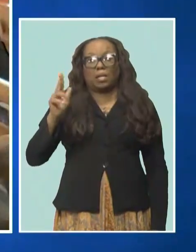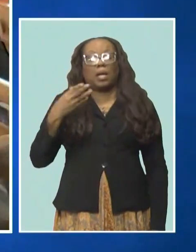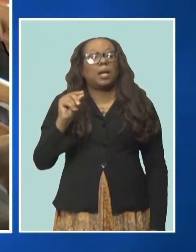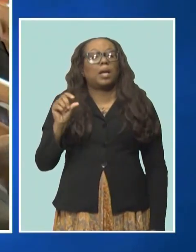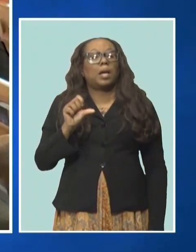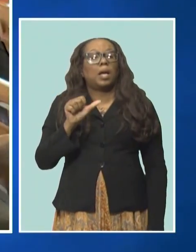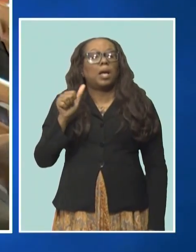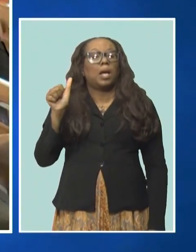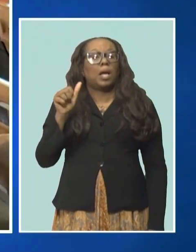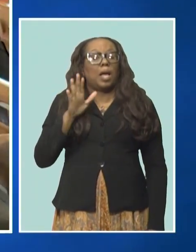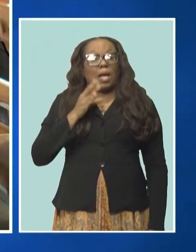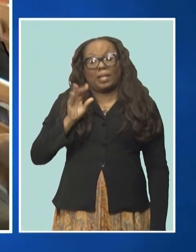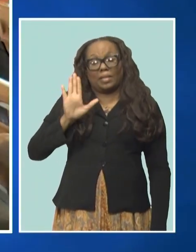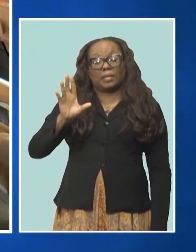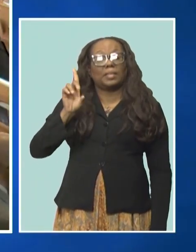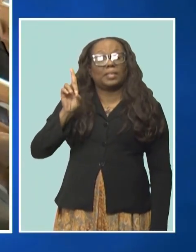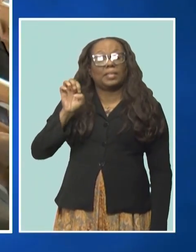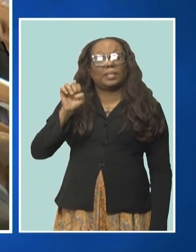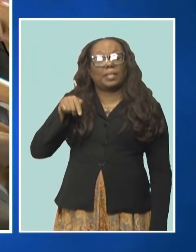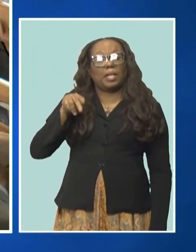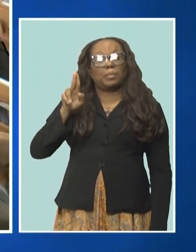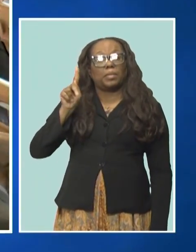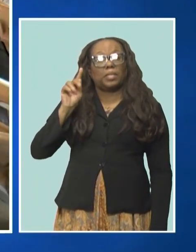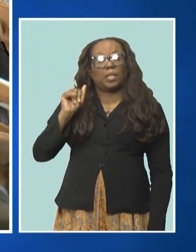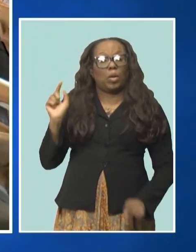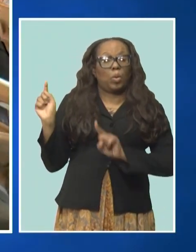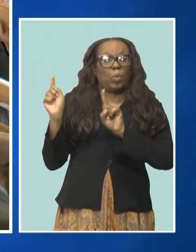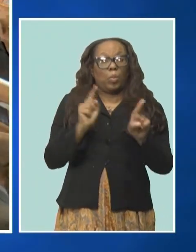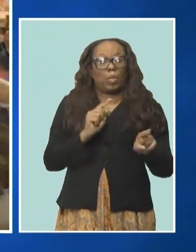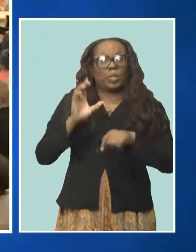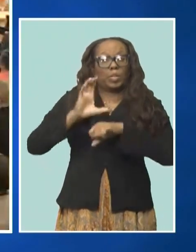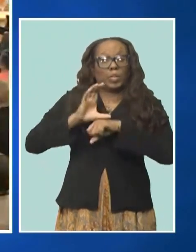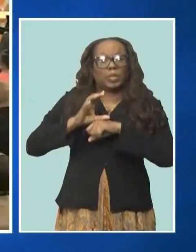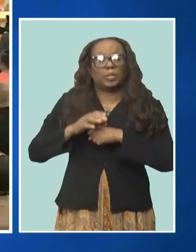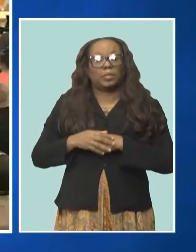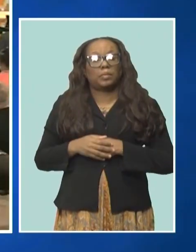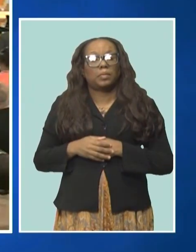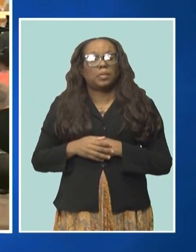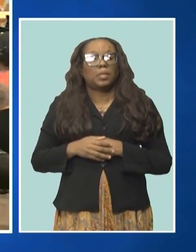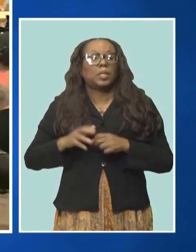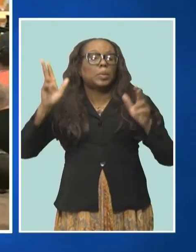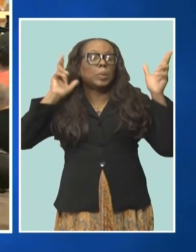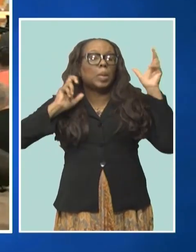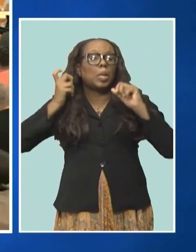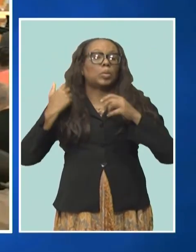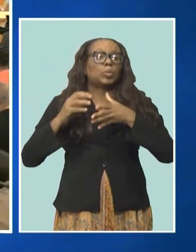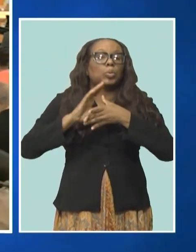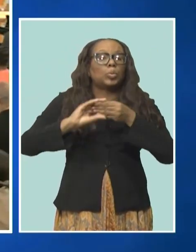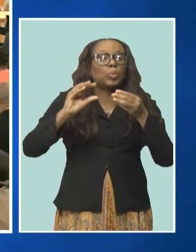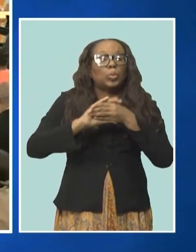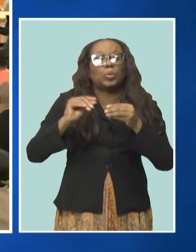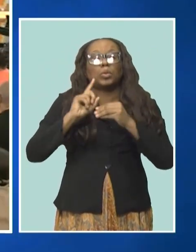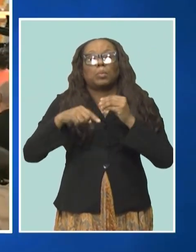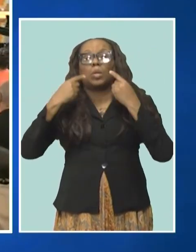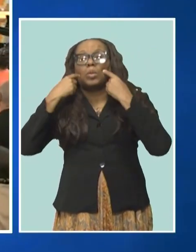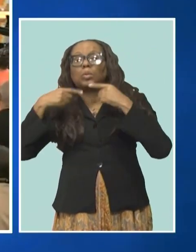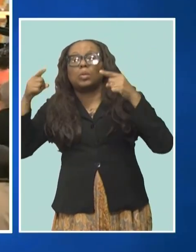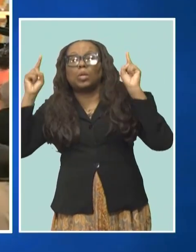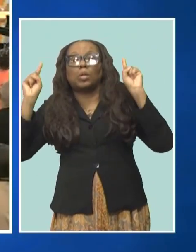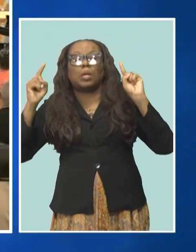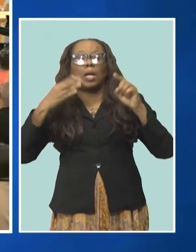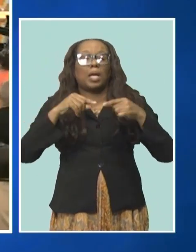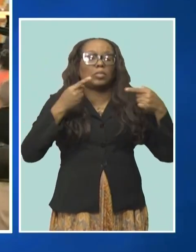were among those in attendance. Mr. Haynes says, through the stories of struggles and triumphs, there are examples for